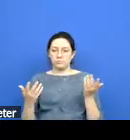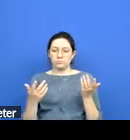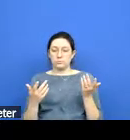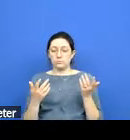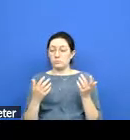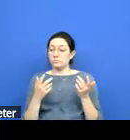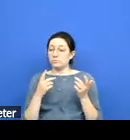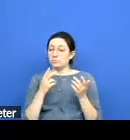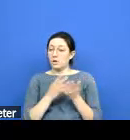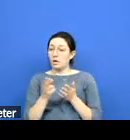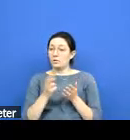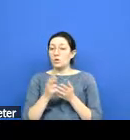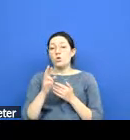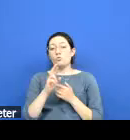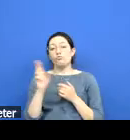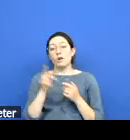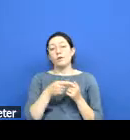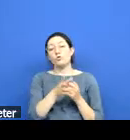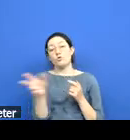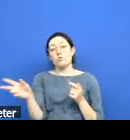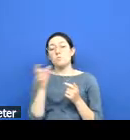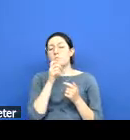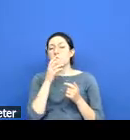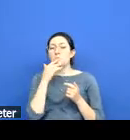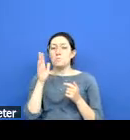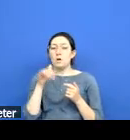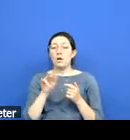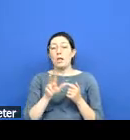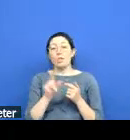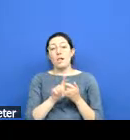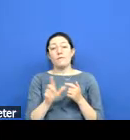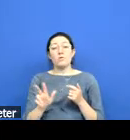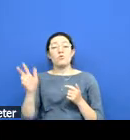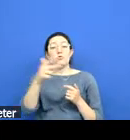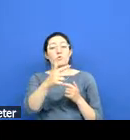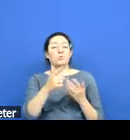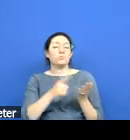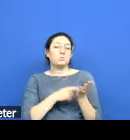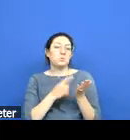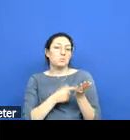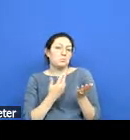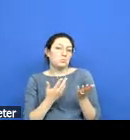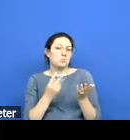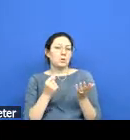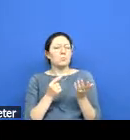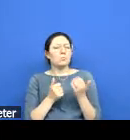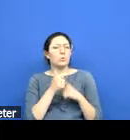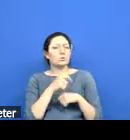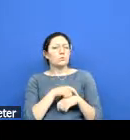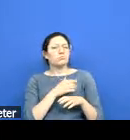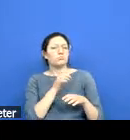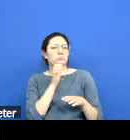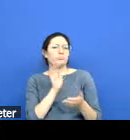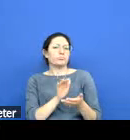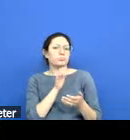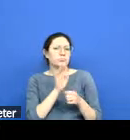turn out of there is not a big issue. And depending on time of day, making a left turn isn't. There will be times where they might be better